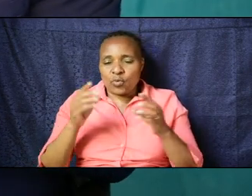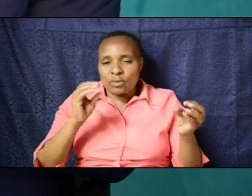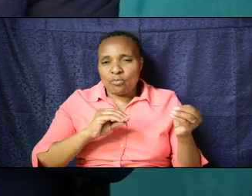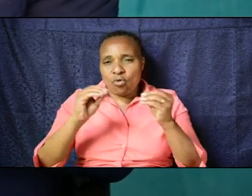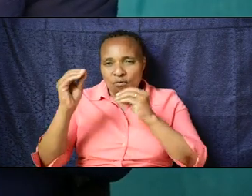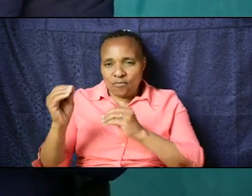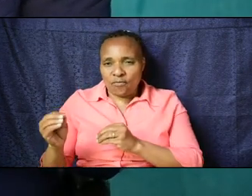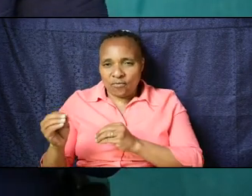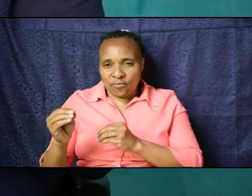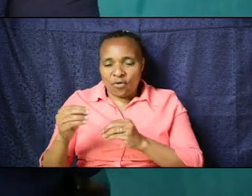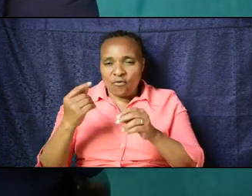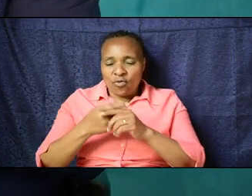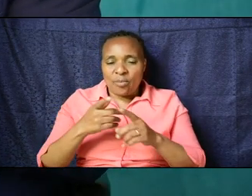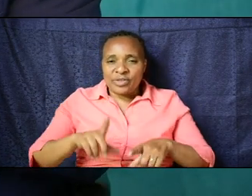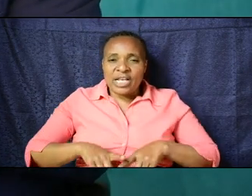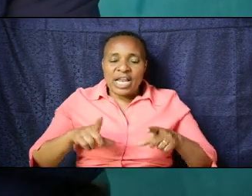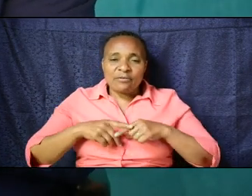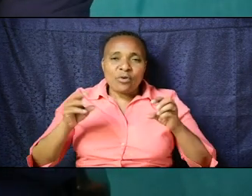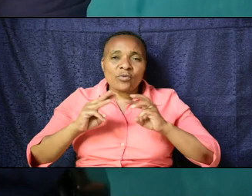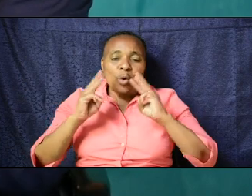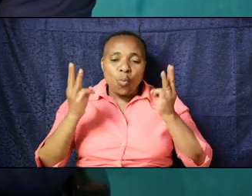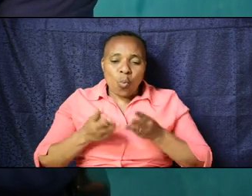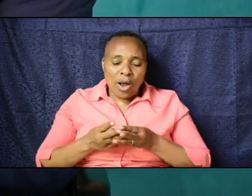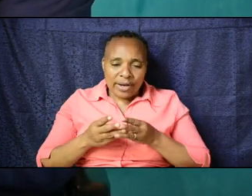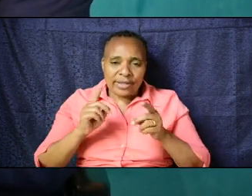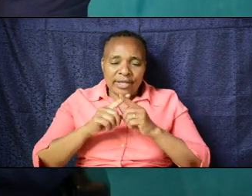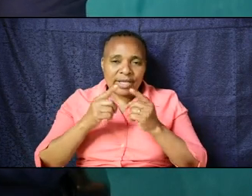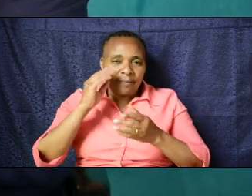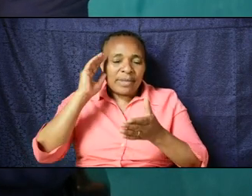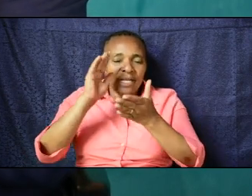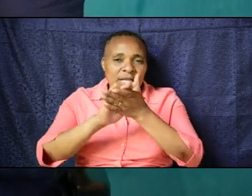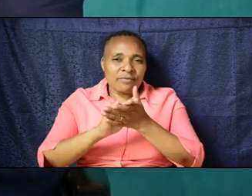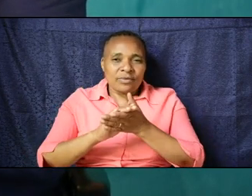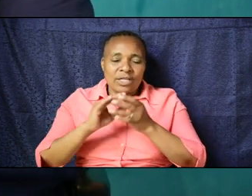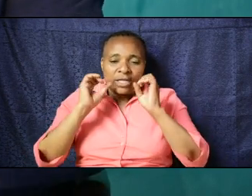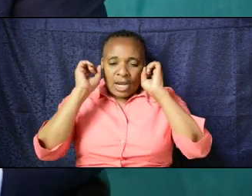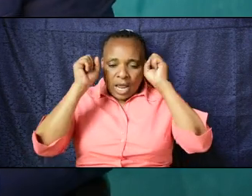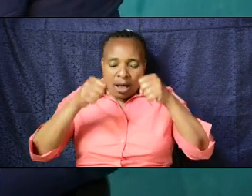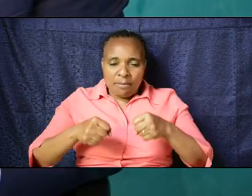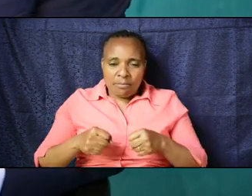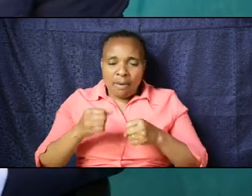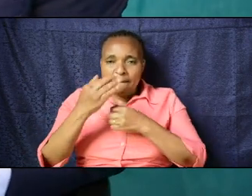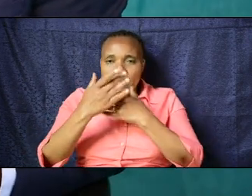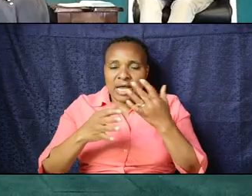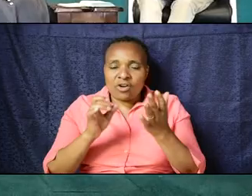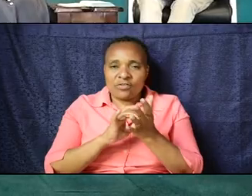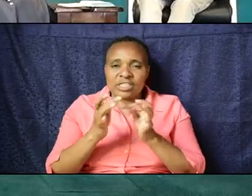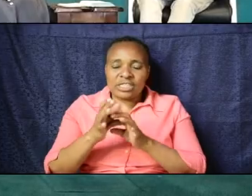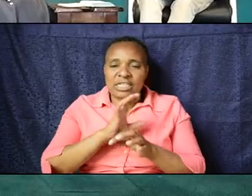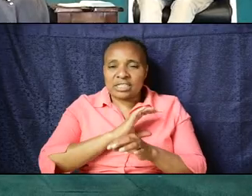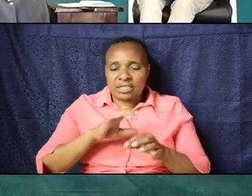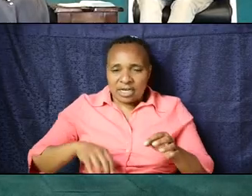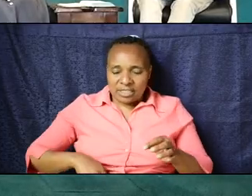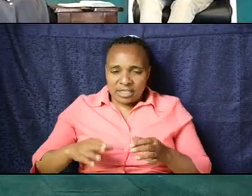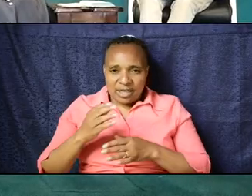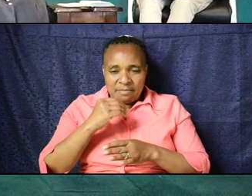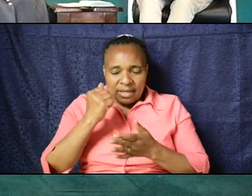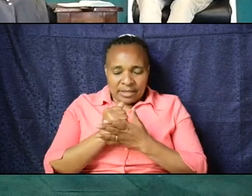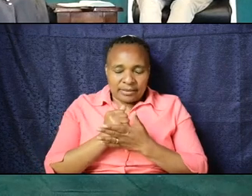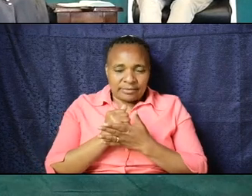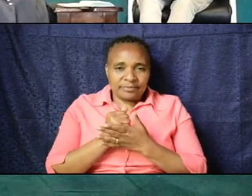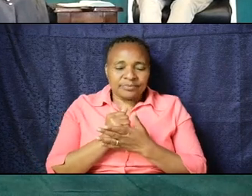move from the lives of this world and believe in the Lamb and the blood of Jesus Christ. Amen. Amen.